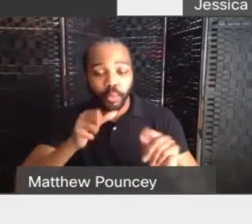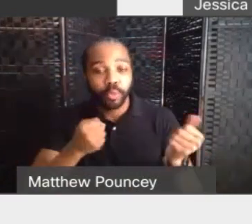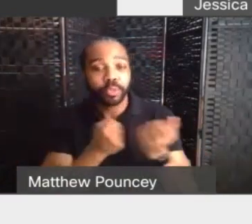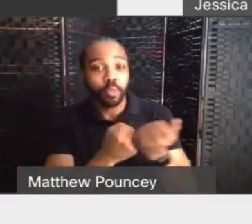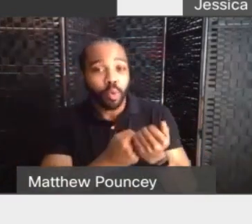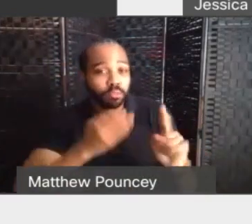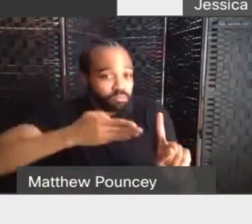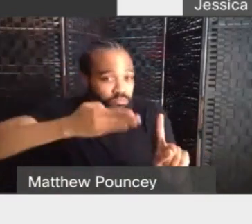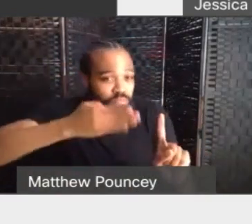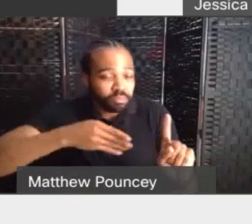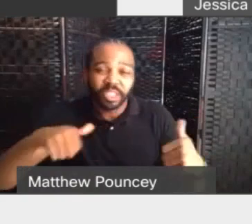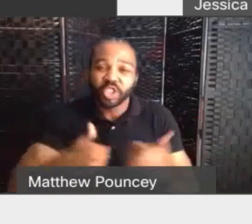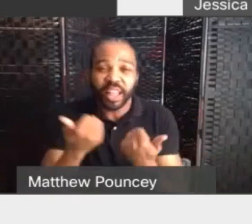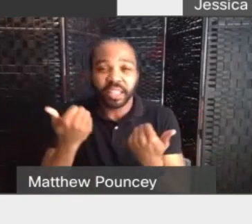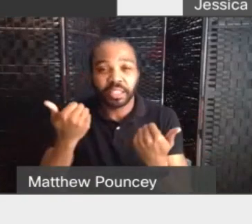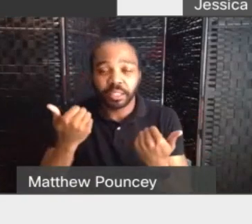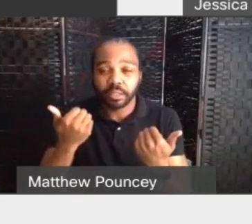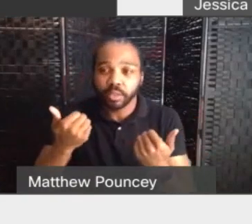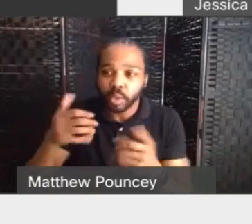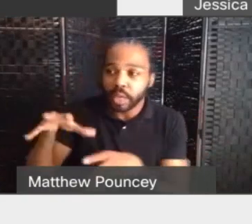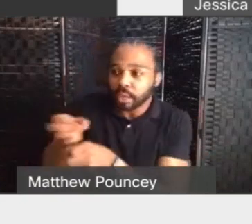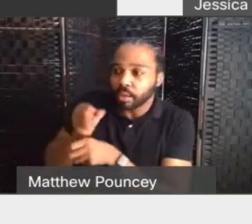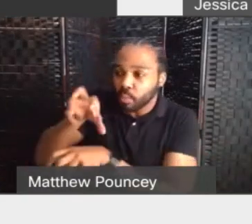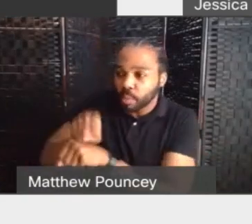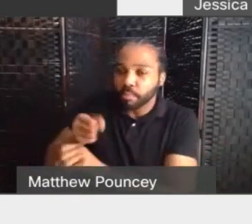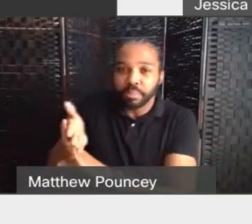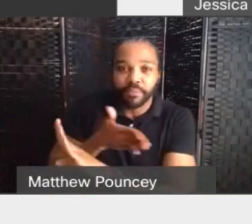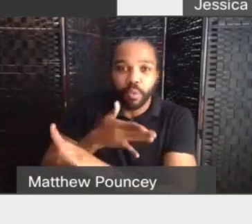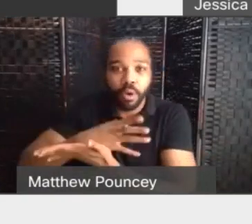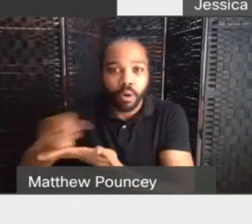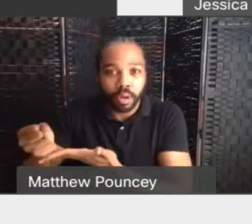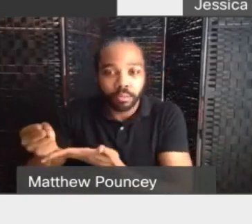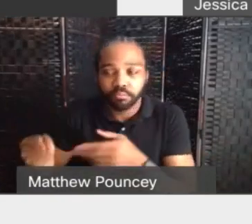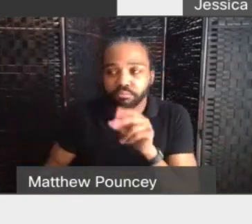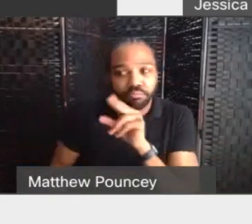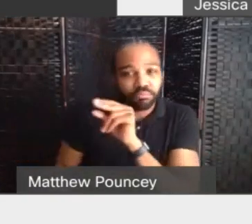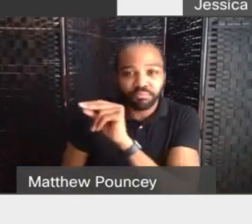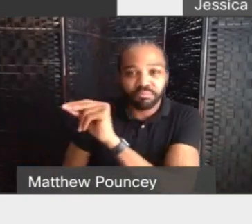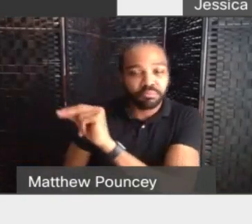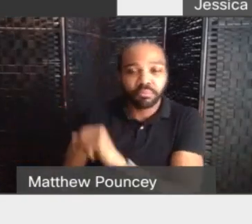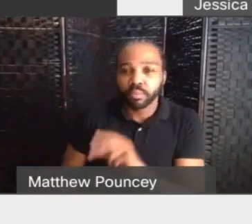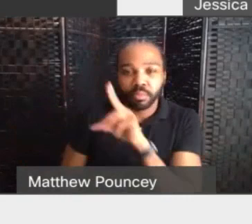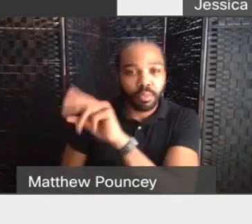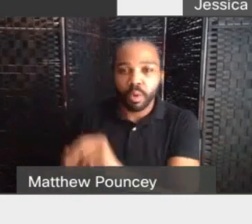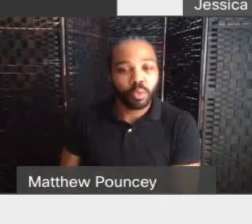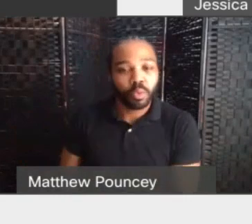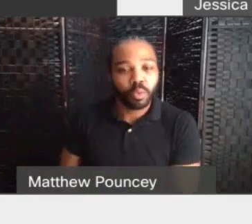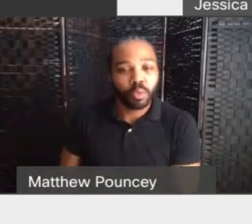before the appointments are exhausted. No. So